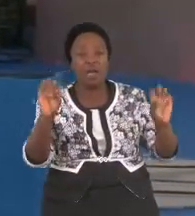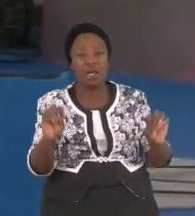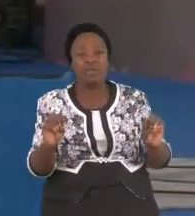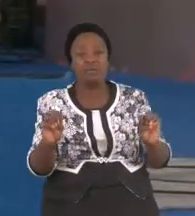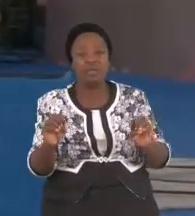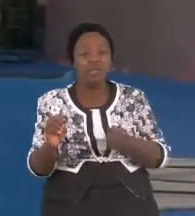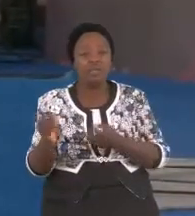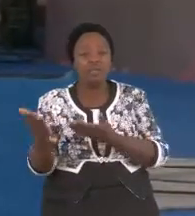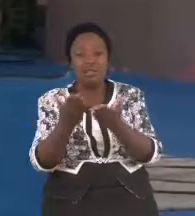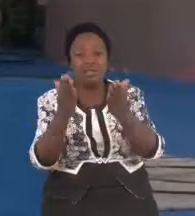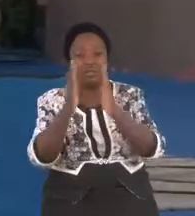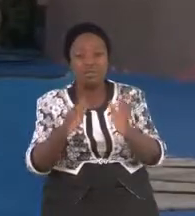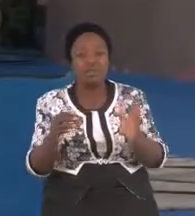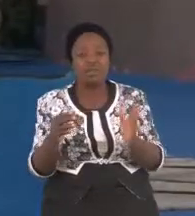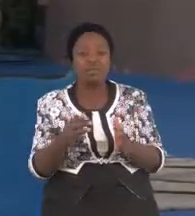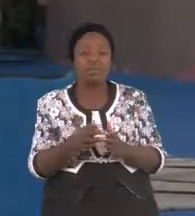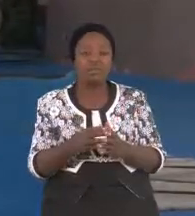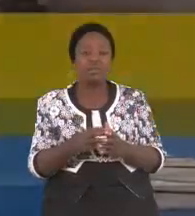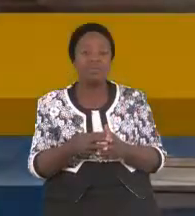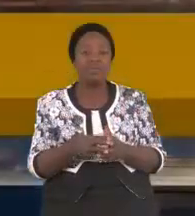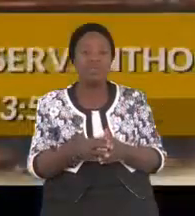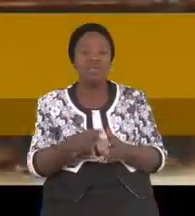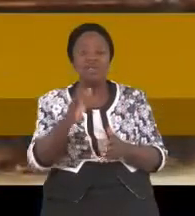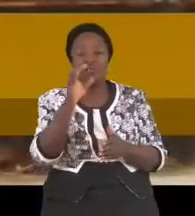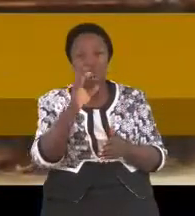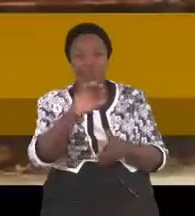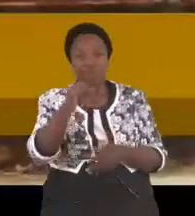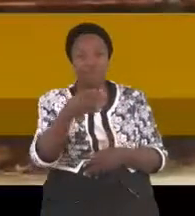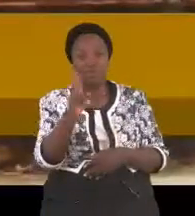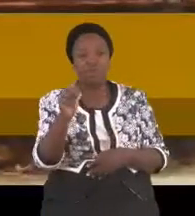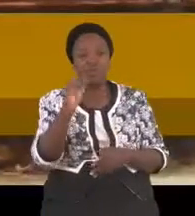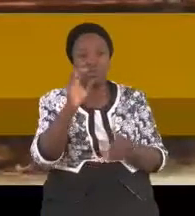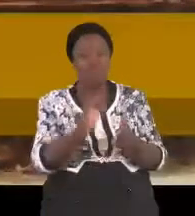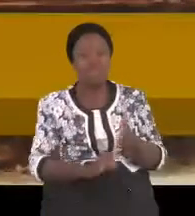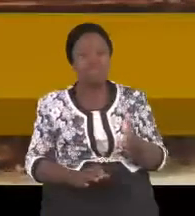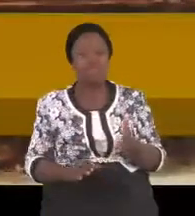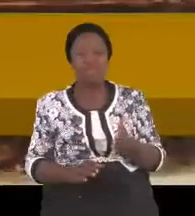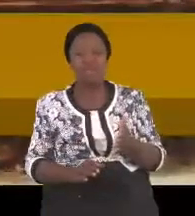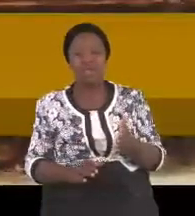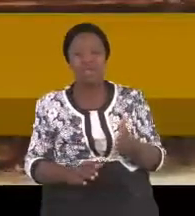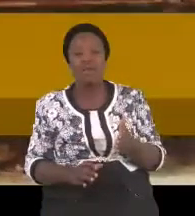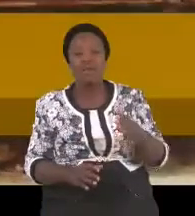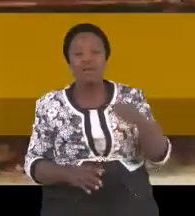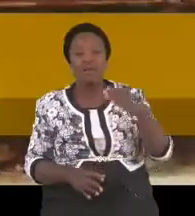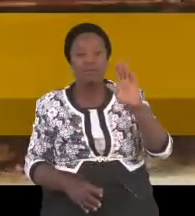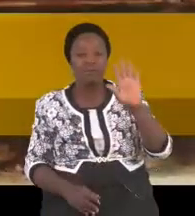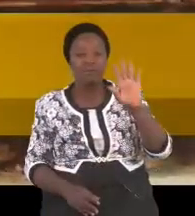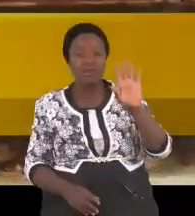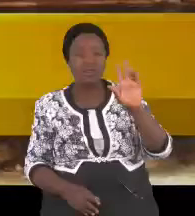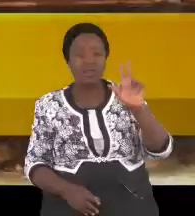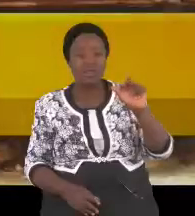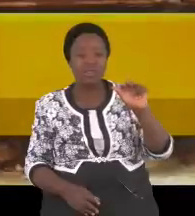chapter 14, we're reading from verse 12.